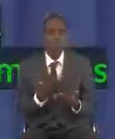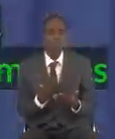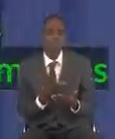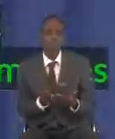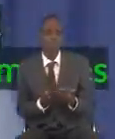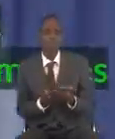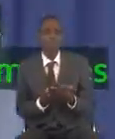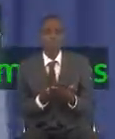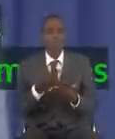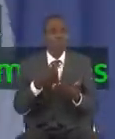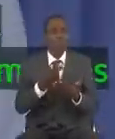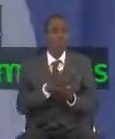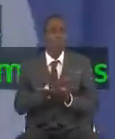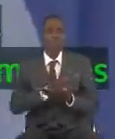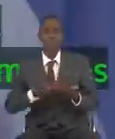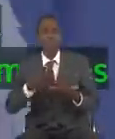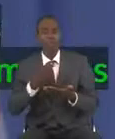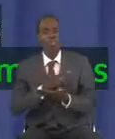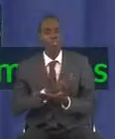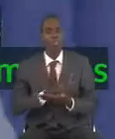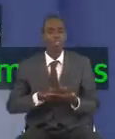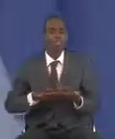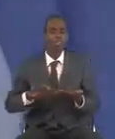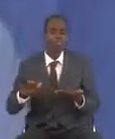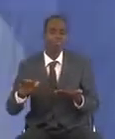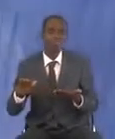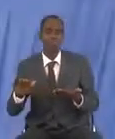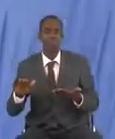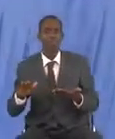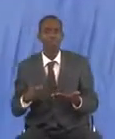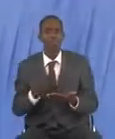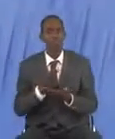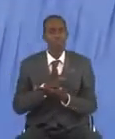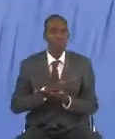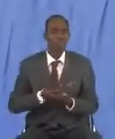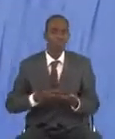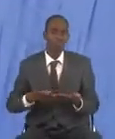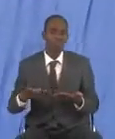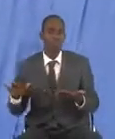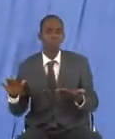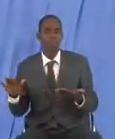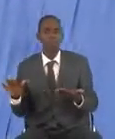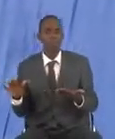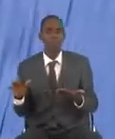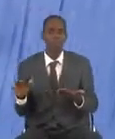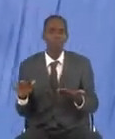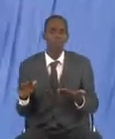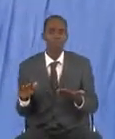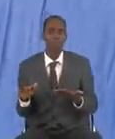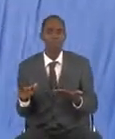Holy, holy, holy, holy, holy, holy is the Lamb.